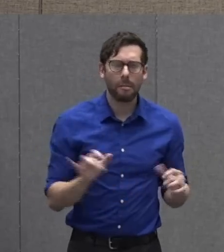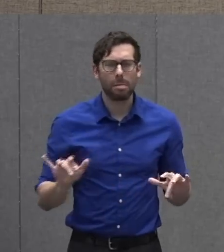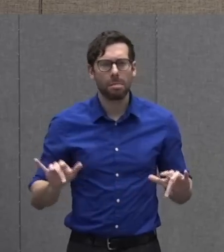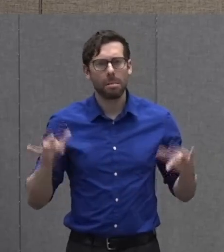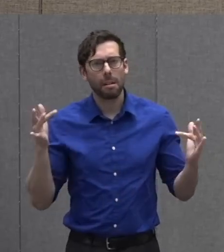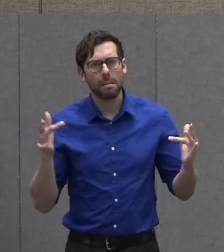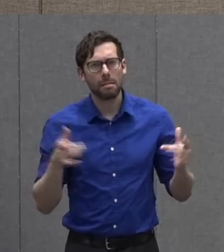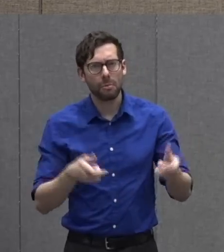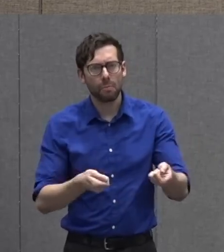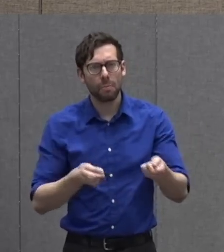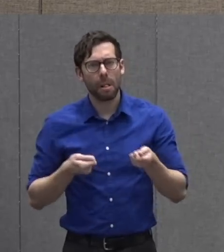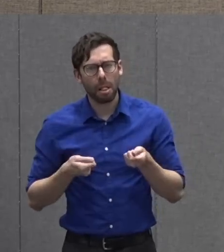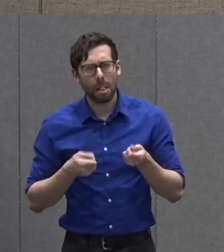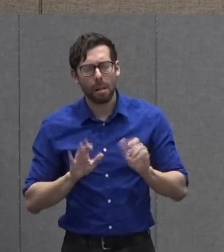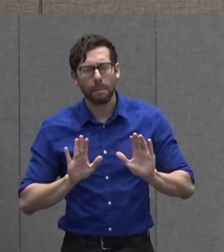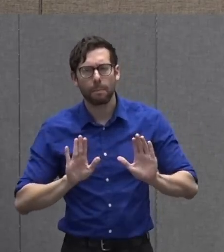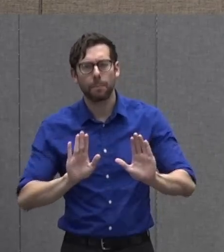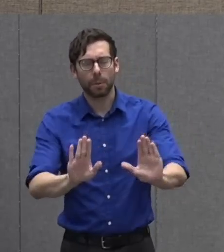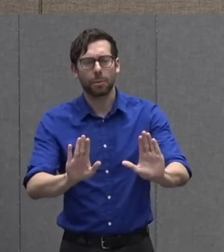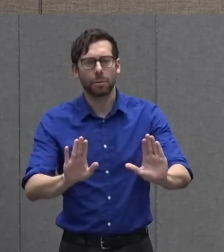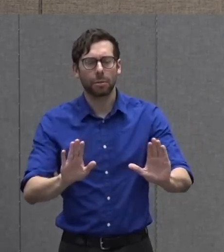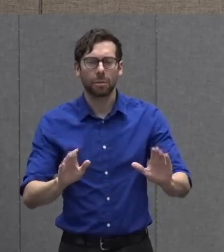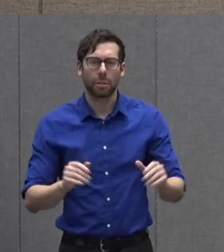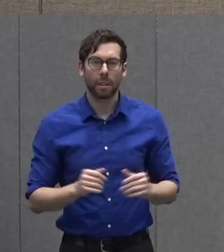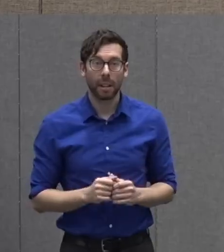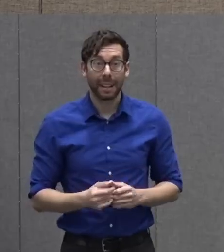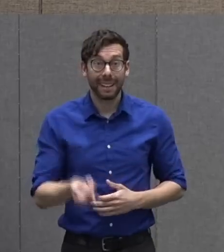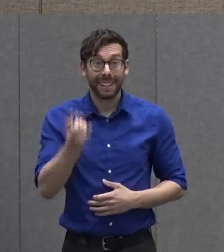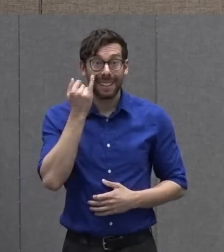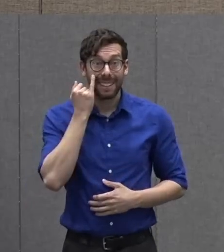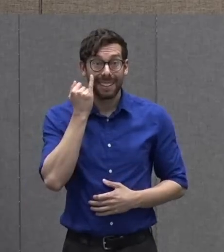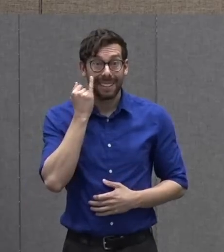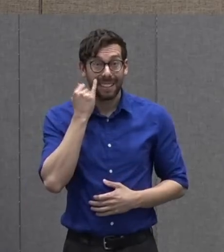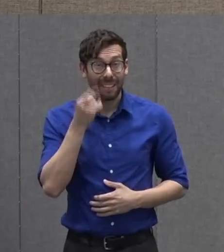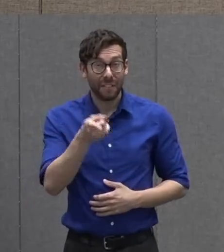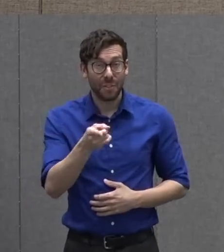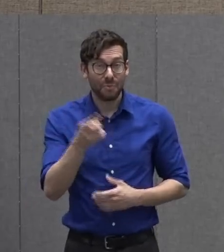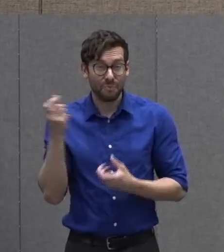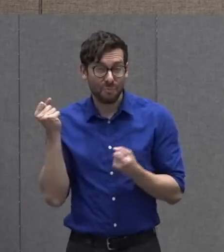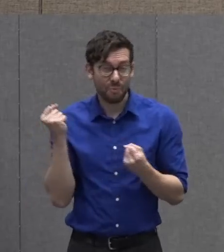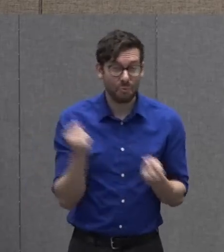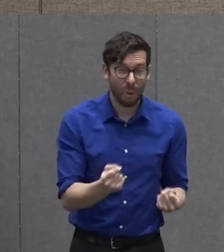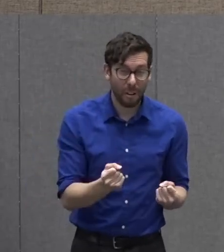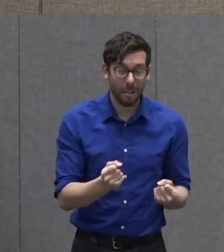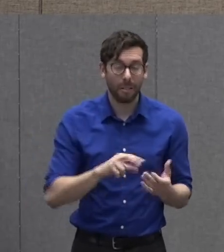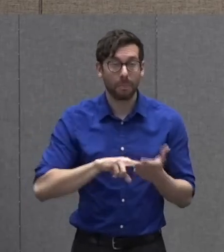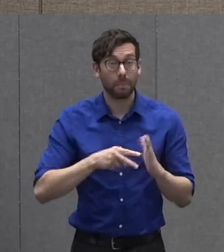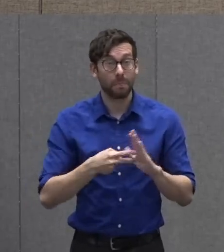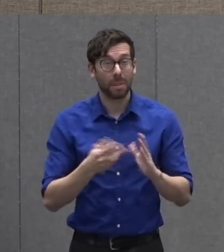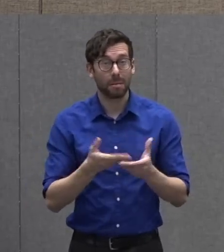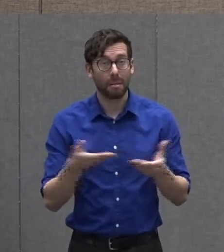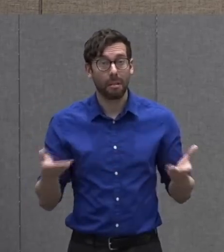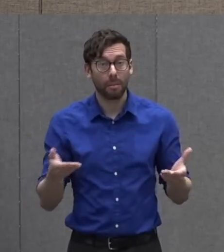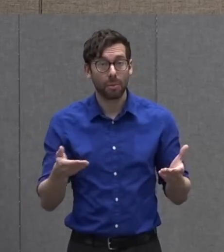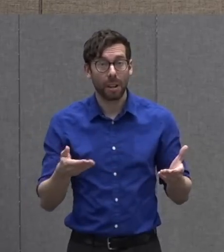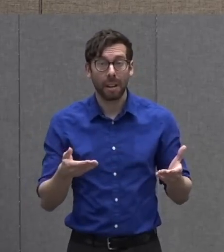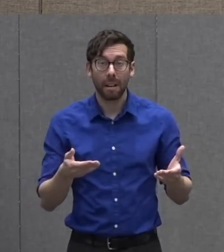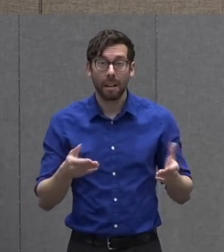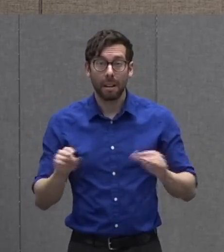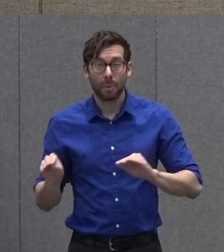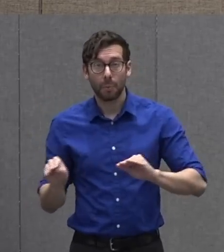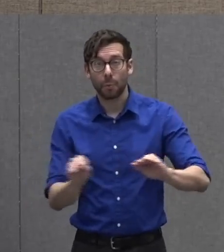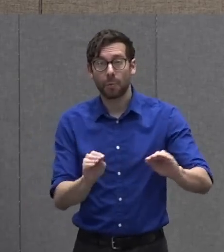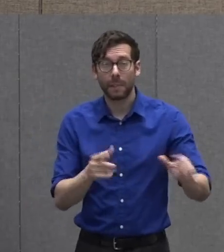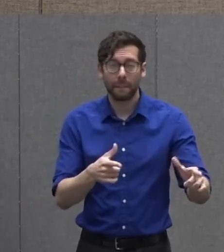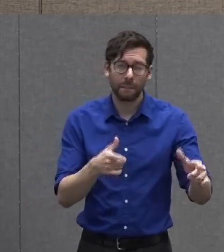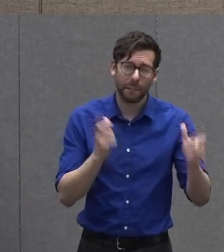or slow will something move because of your strength, how hard or soft you pushed on something?